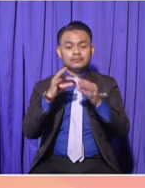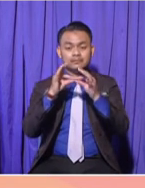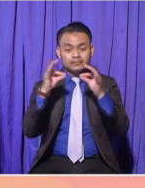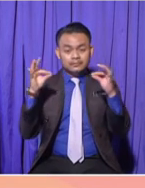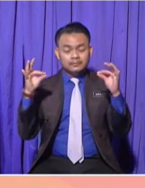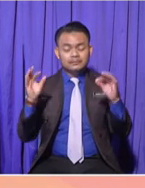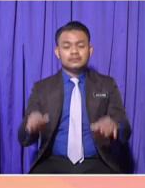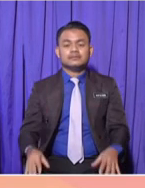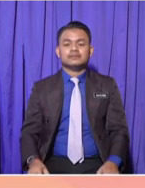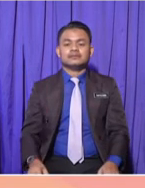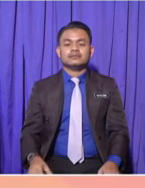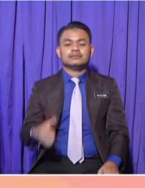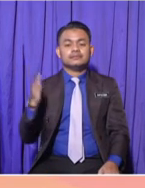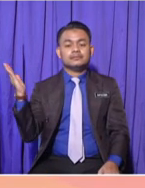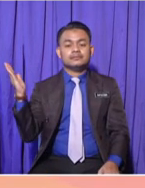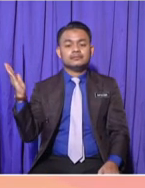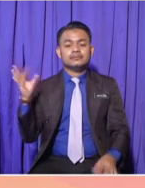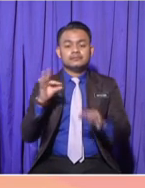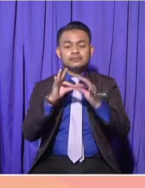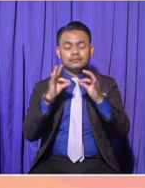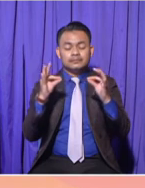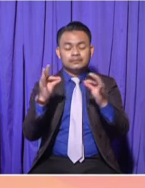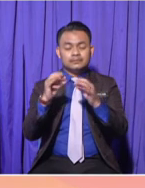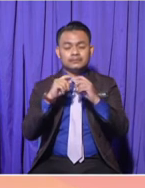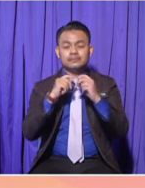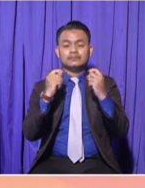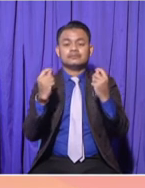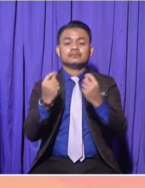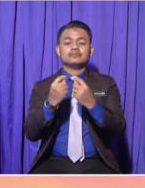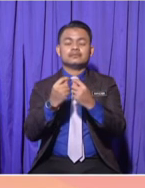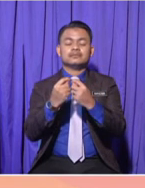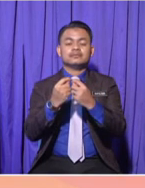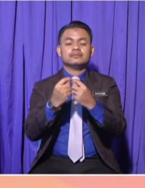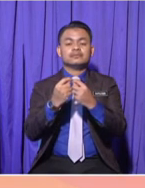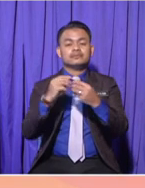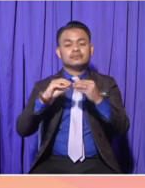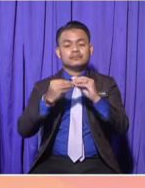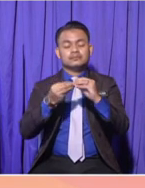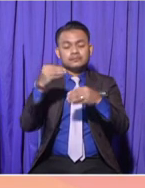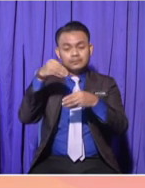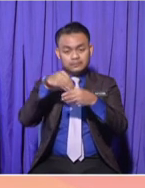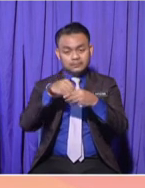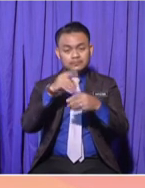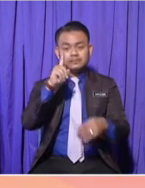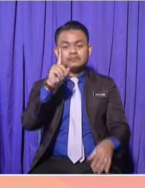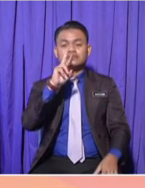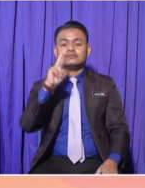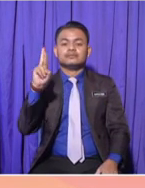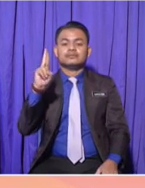This is the place value for every digit in the number 1,000.